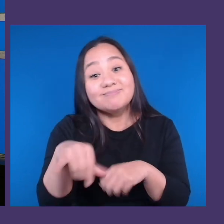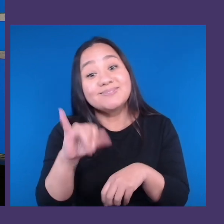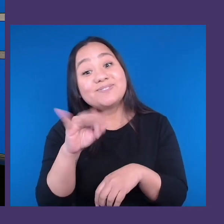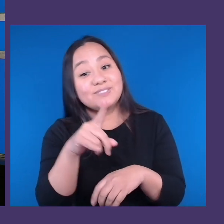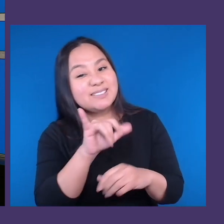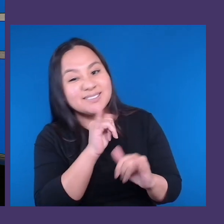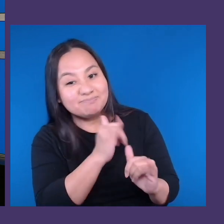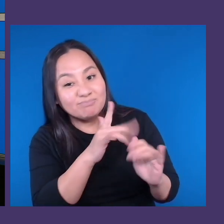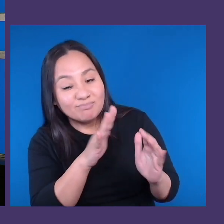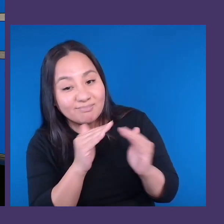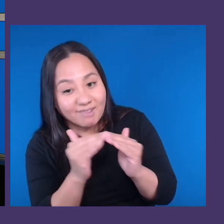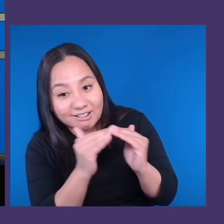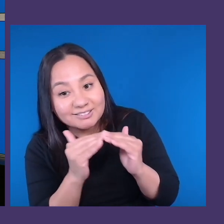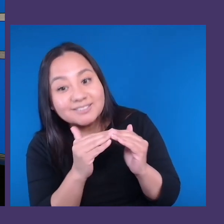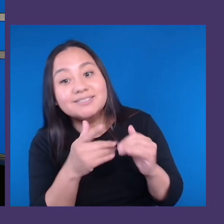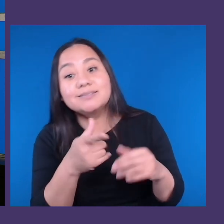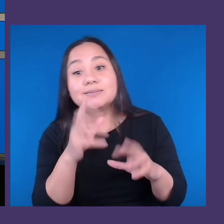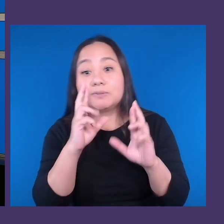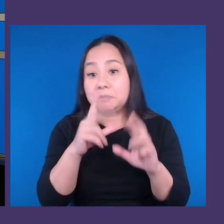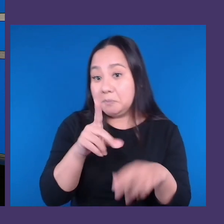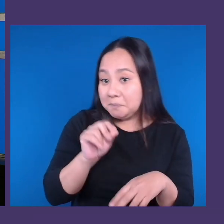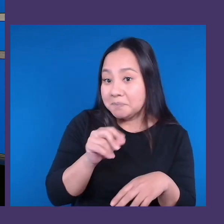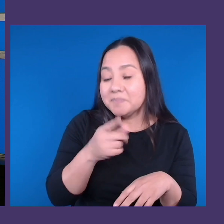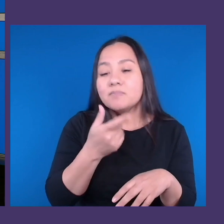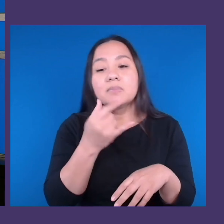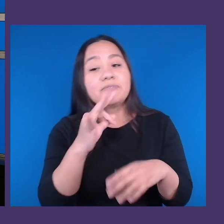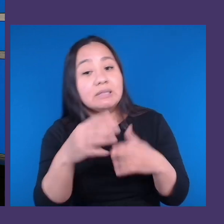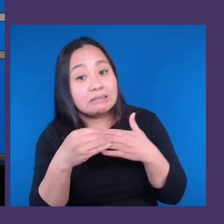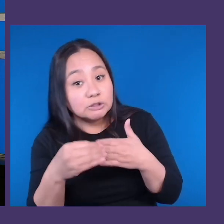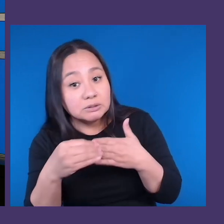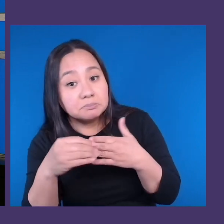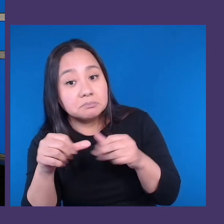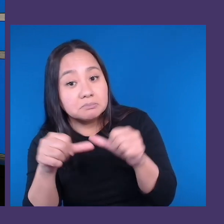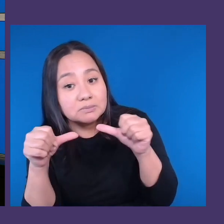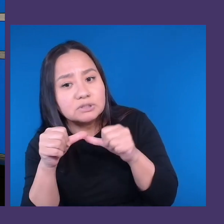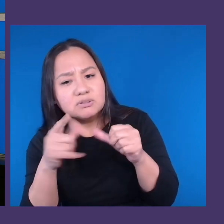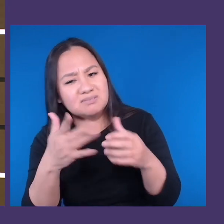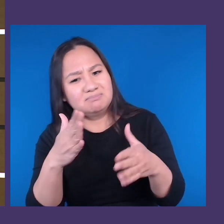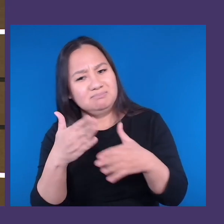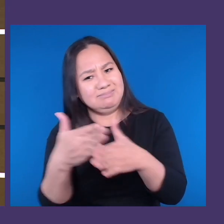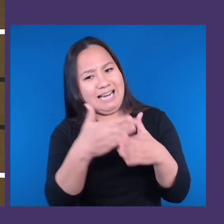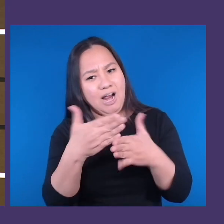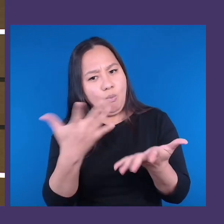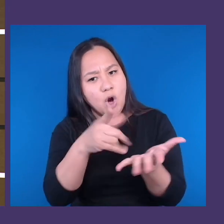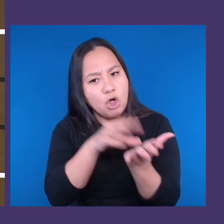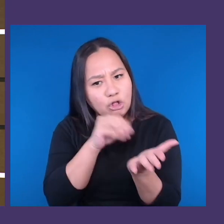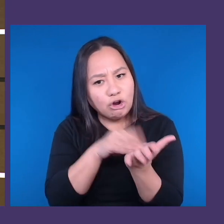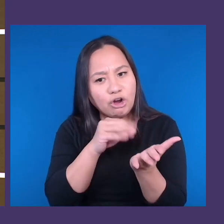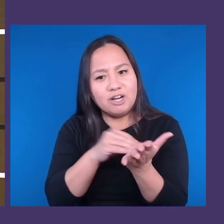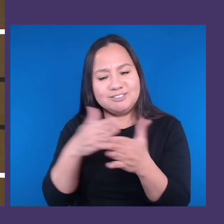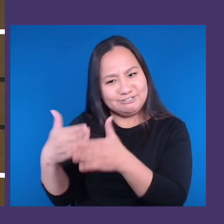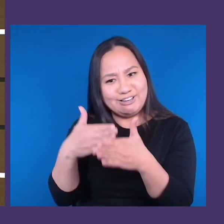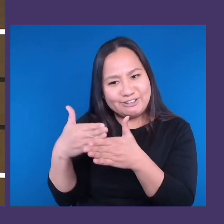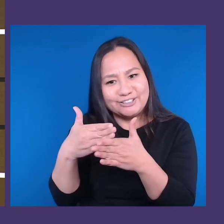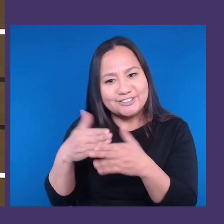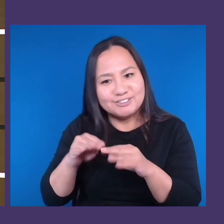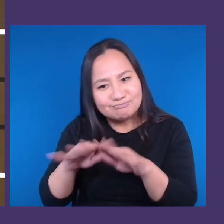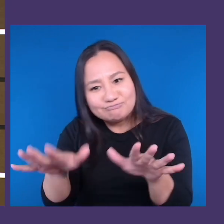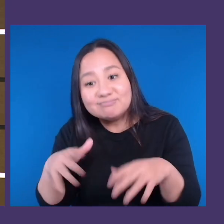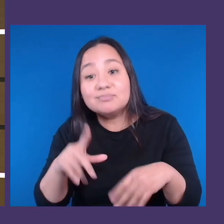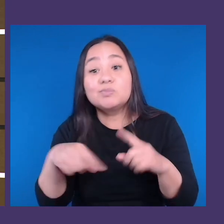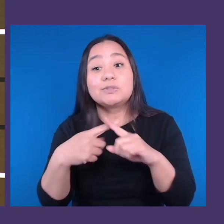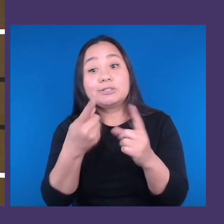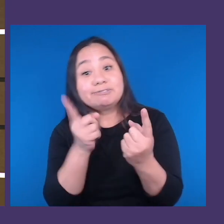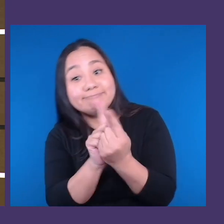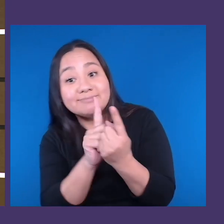or if you're in a leadership position, share what you learn. And when you encounter somebody who knows more than you do,